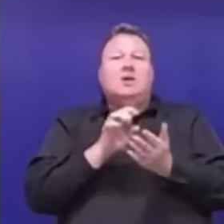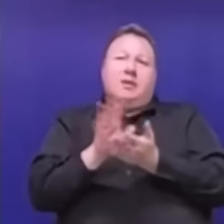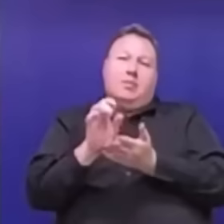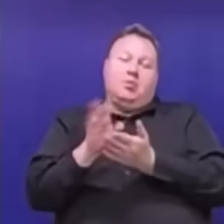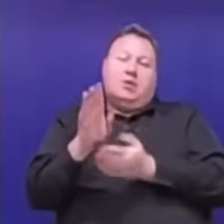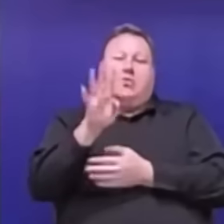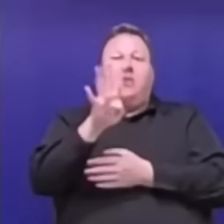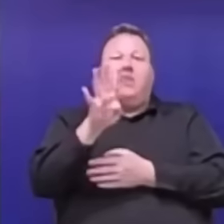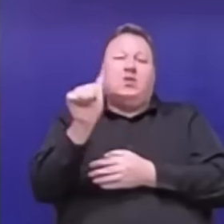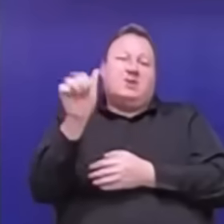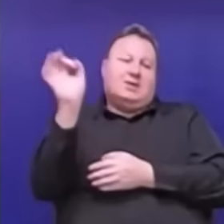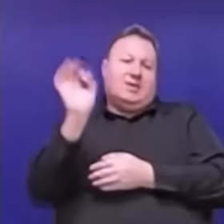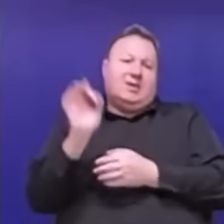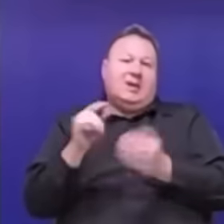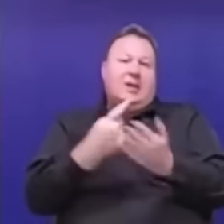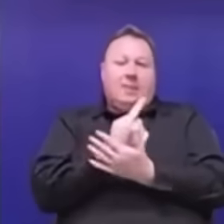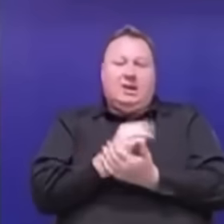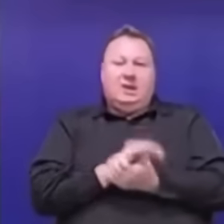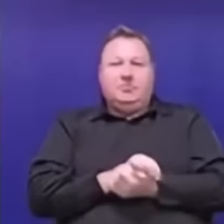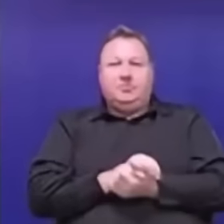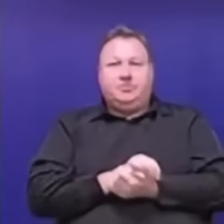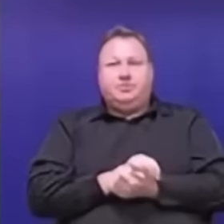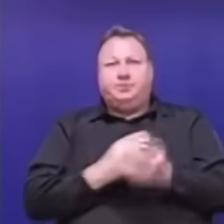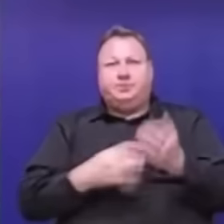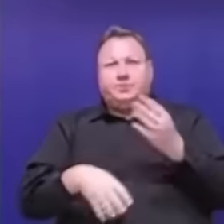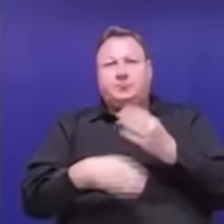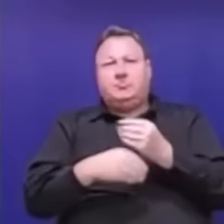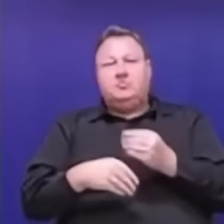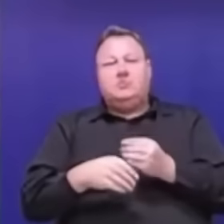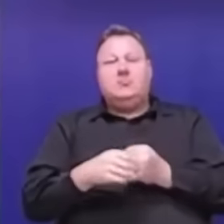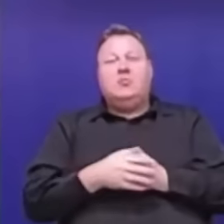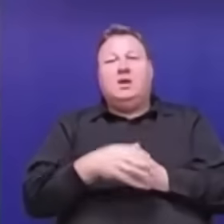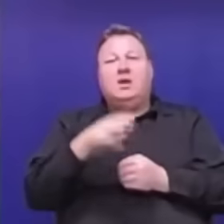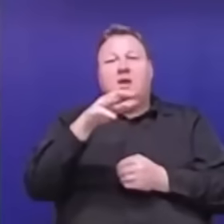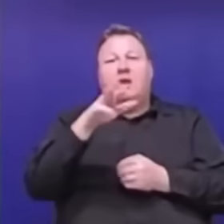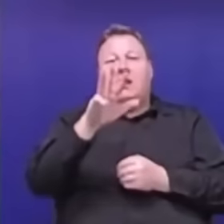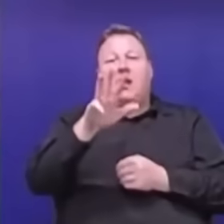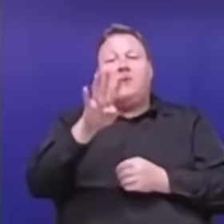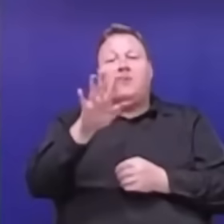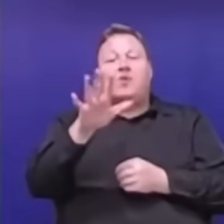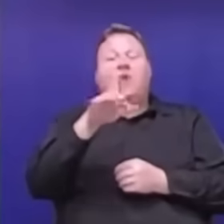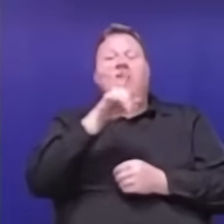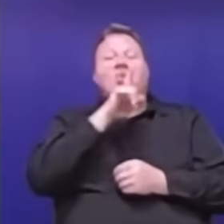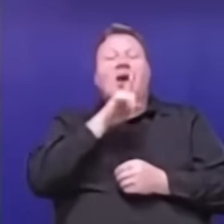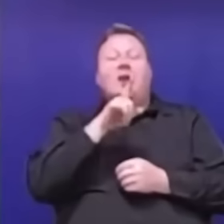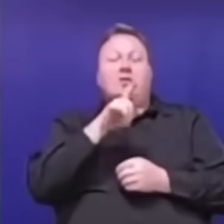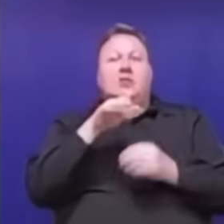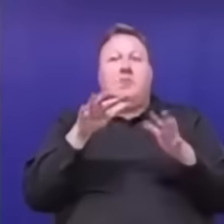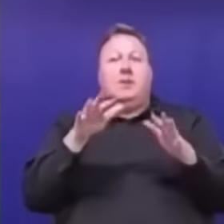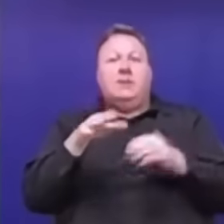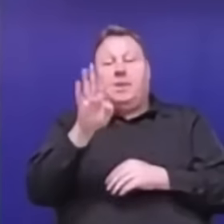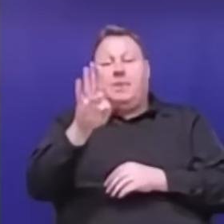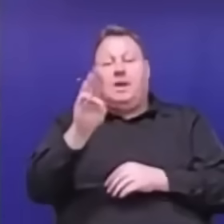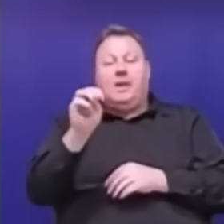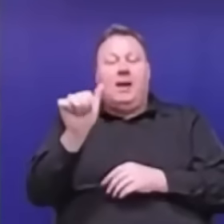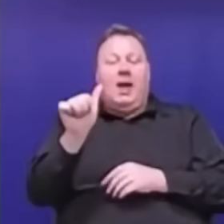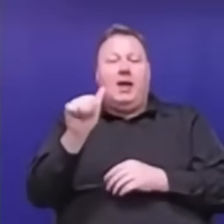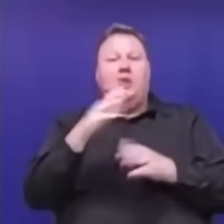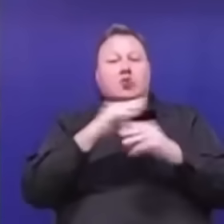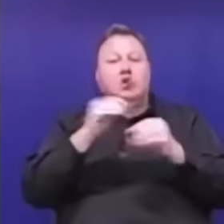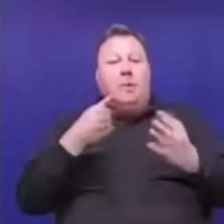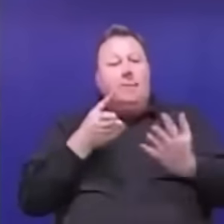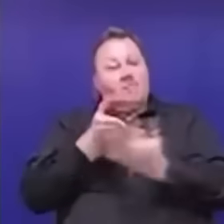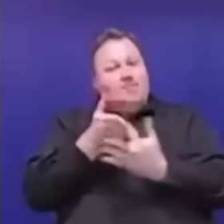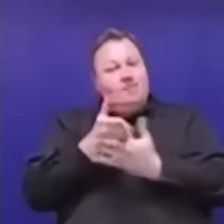46%. This is in addition to the over 945,000 people that the BMA has prevented from entering into